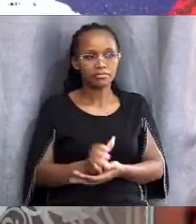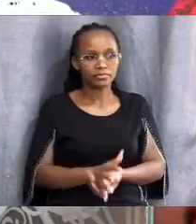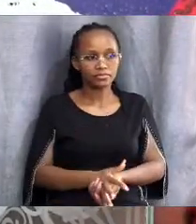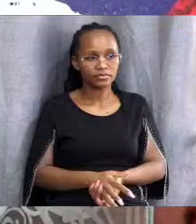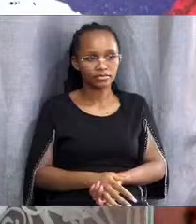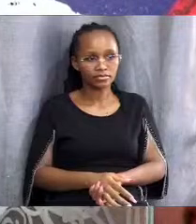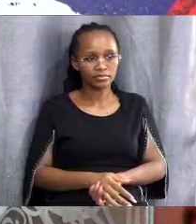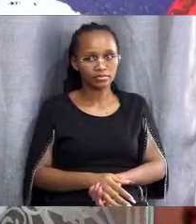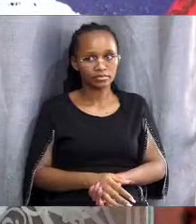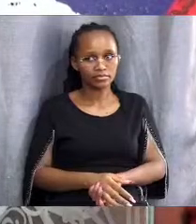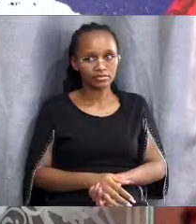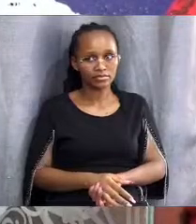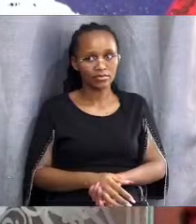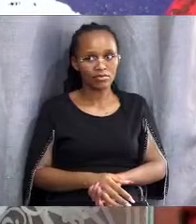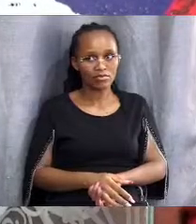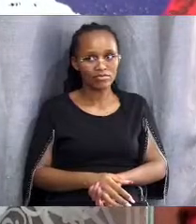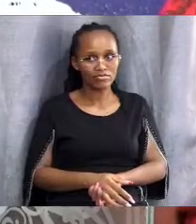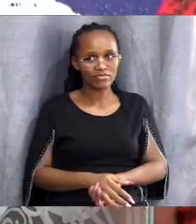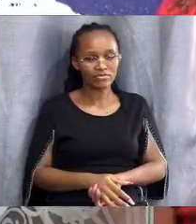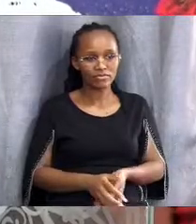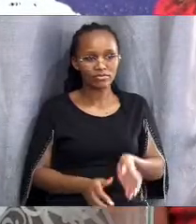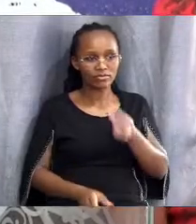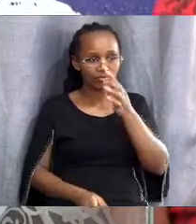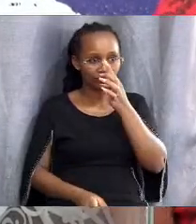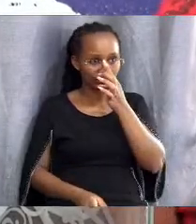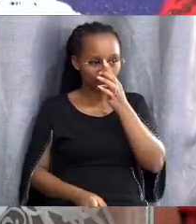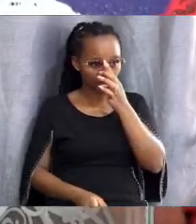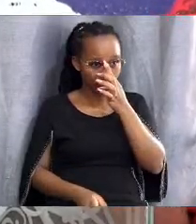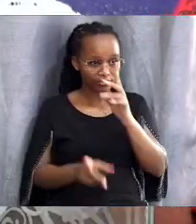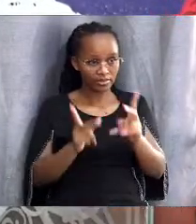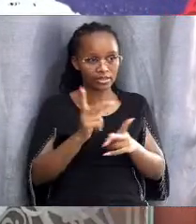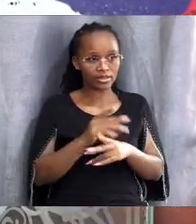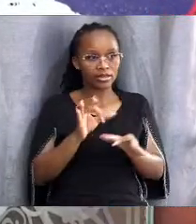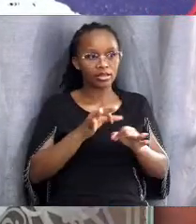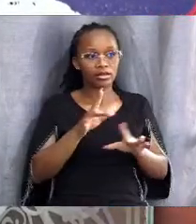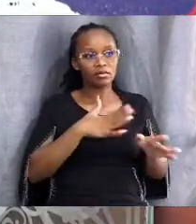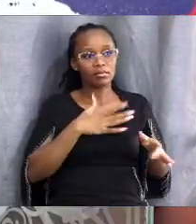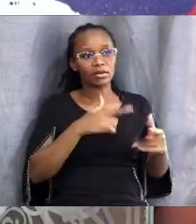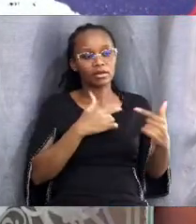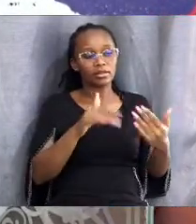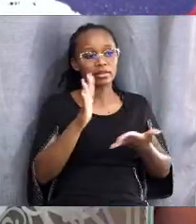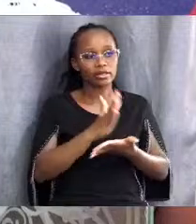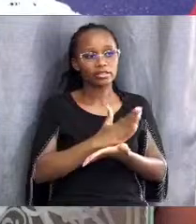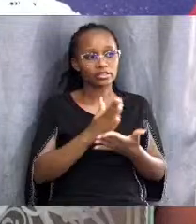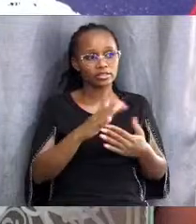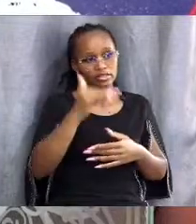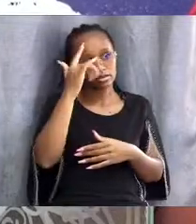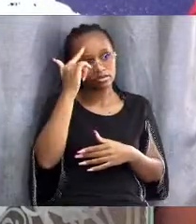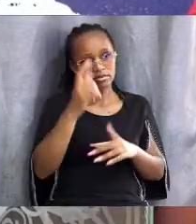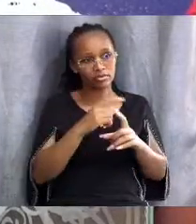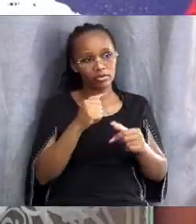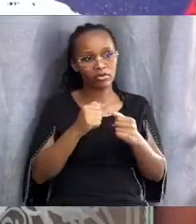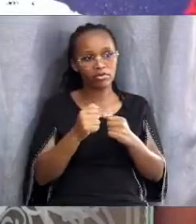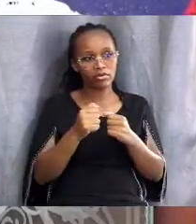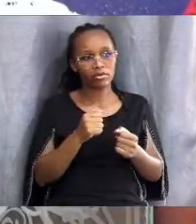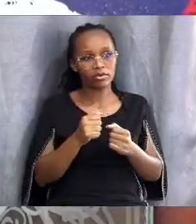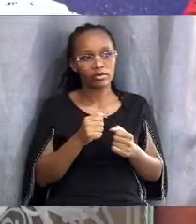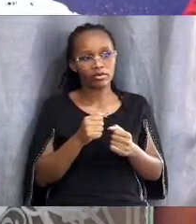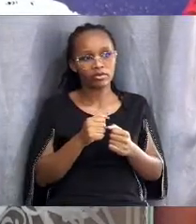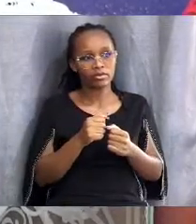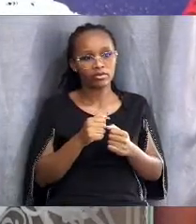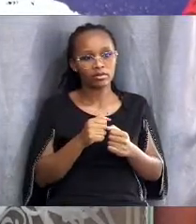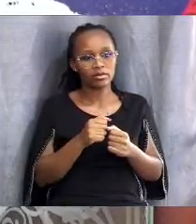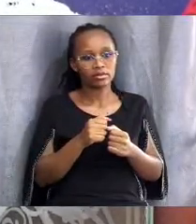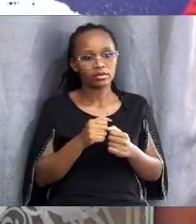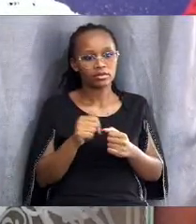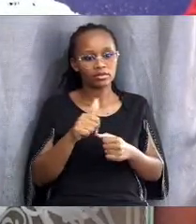go to your creator. I promise to keep you locked in my heart. The memories we have shared from fighting for the remote and